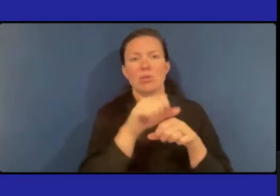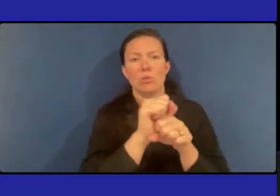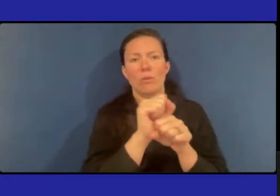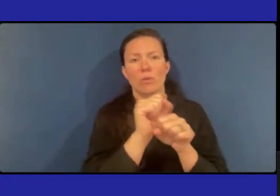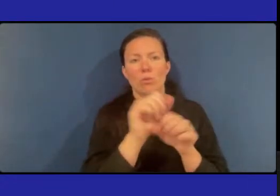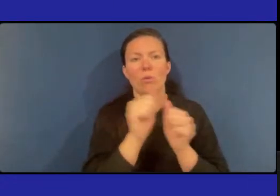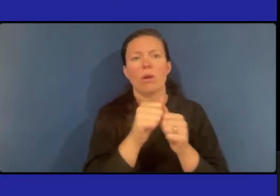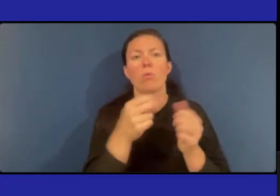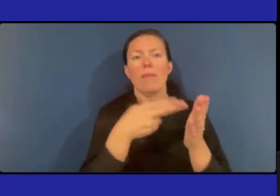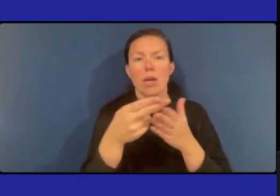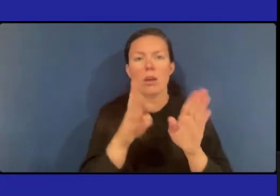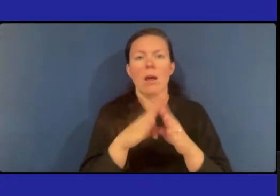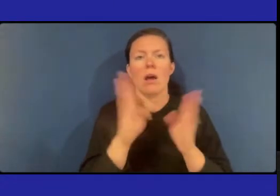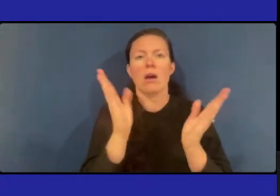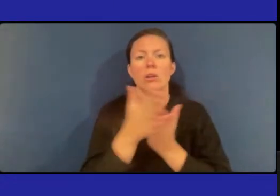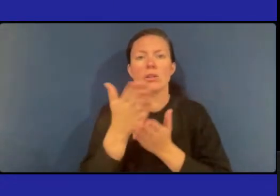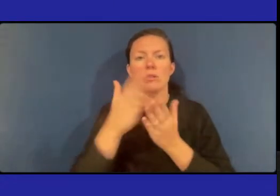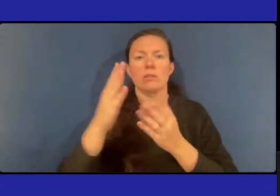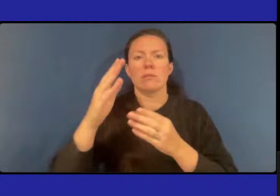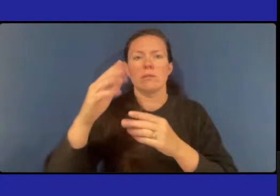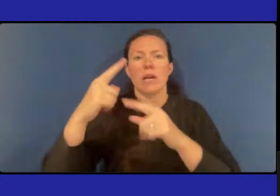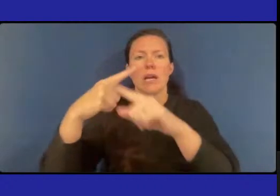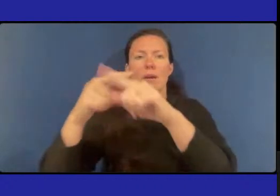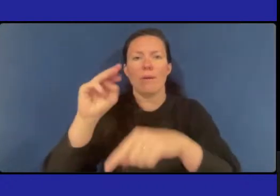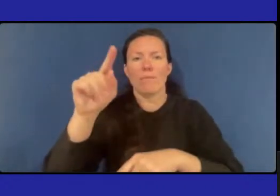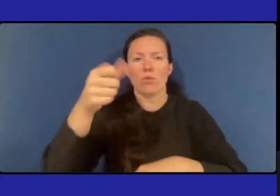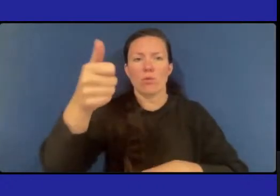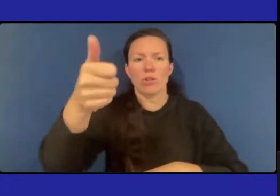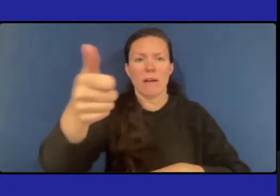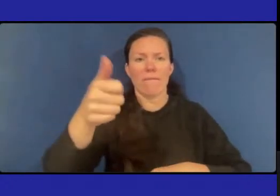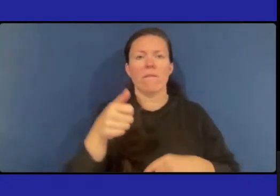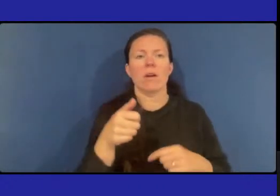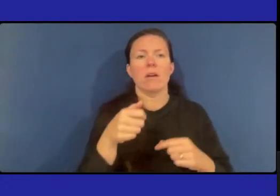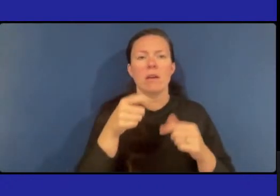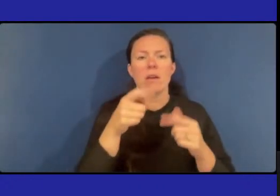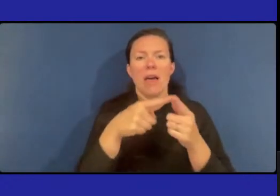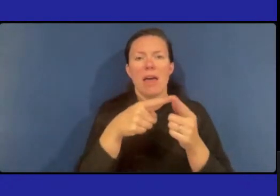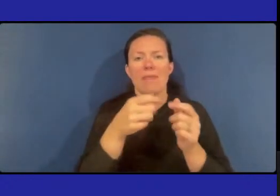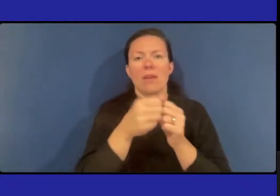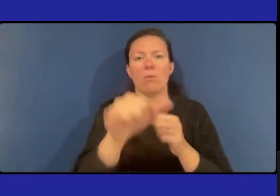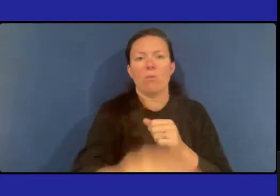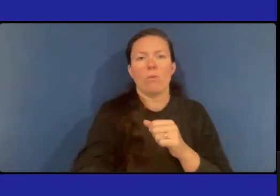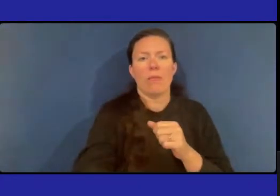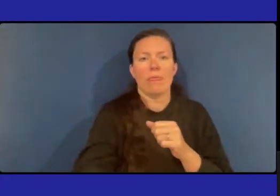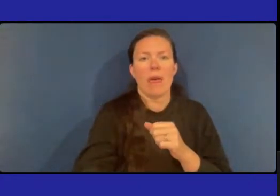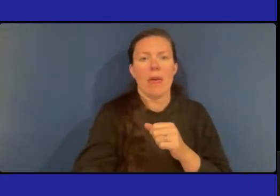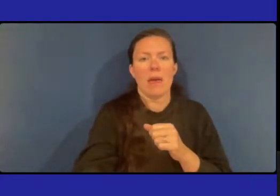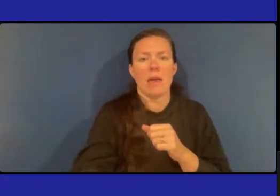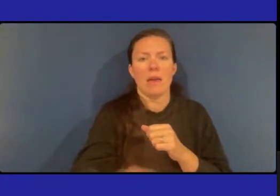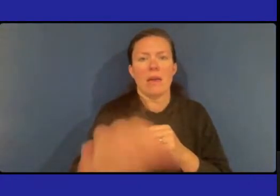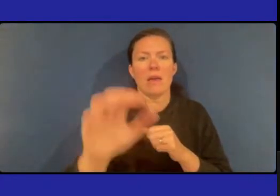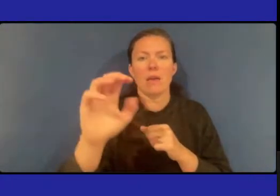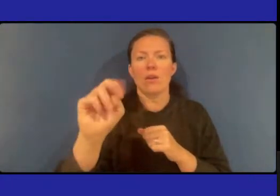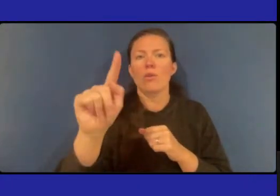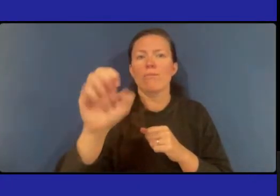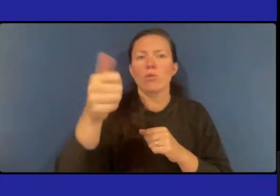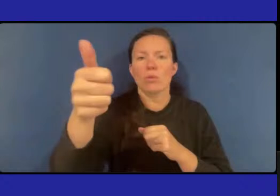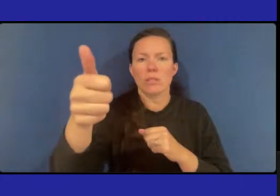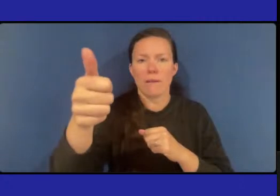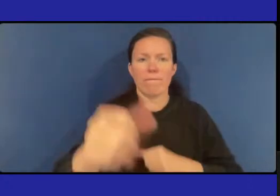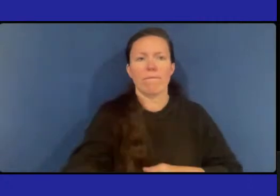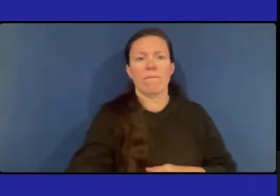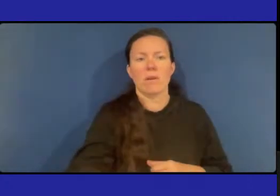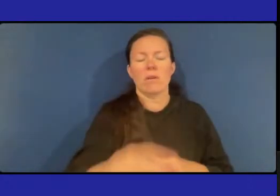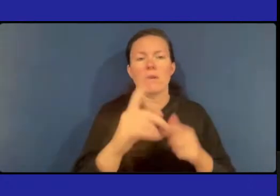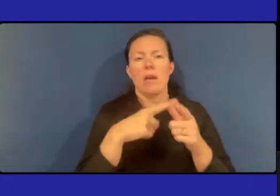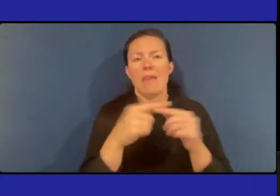open way so that we can have better trauma centers. And actually, with that, uh, I think that people are more